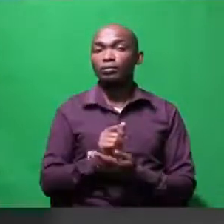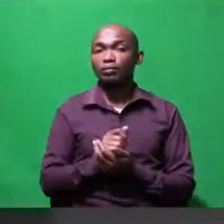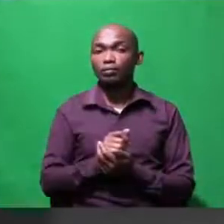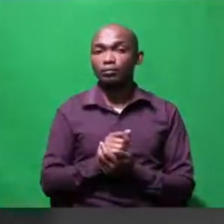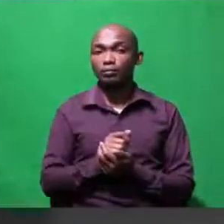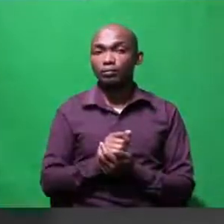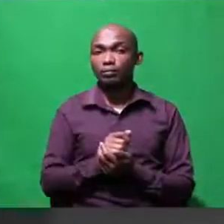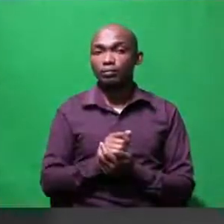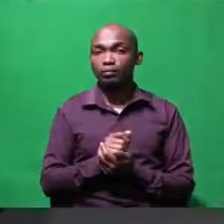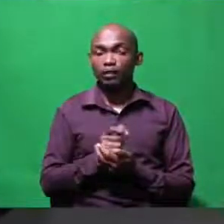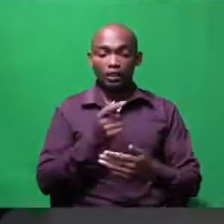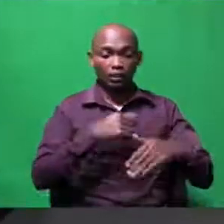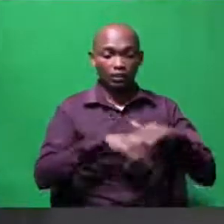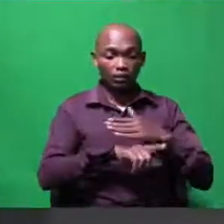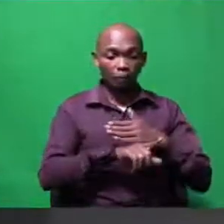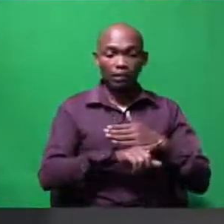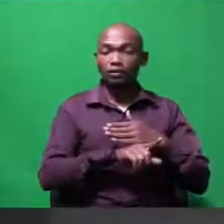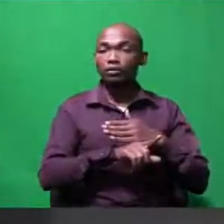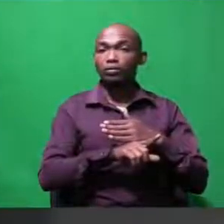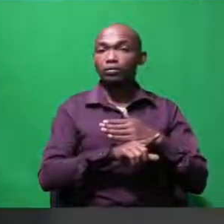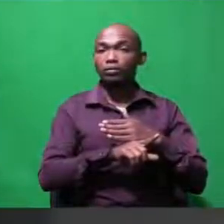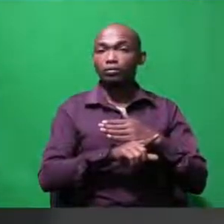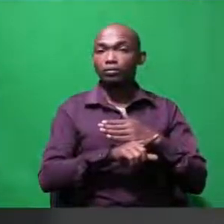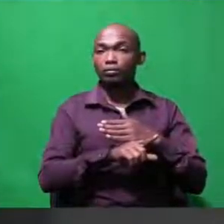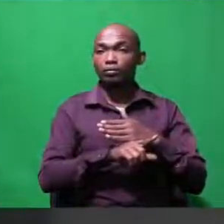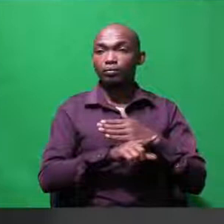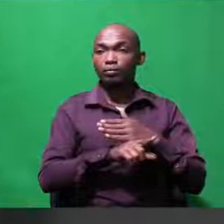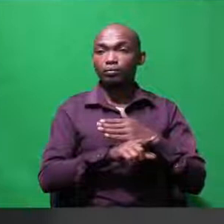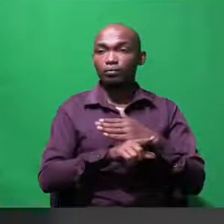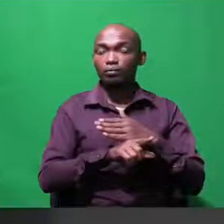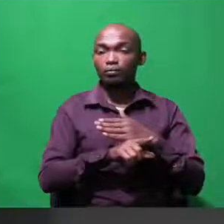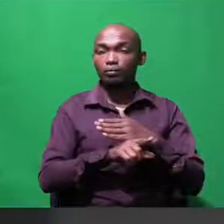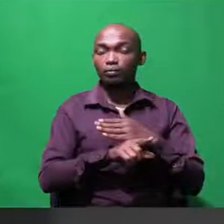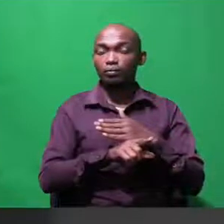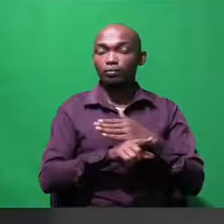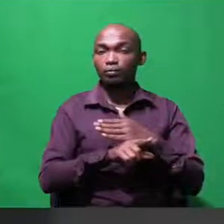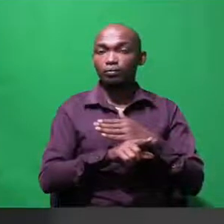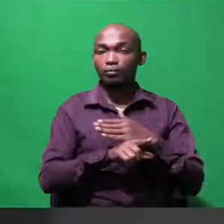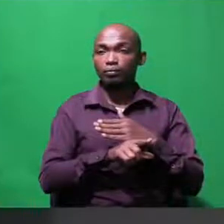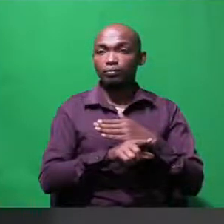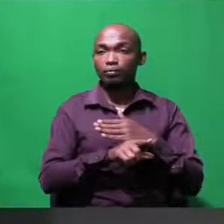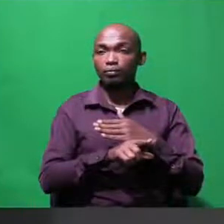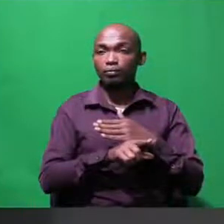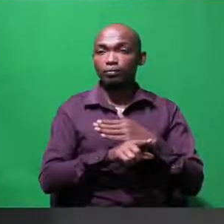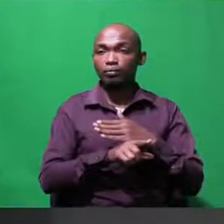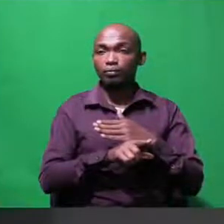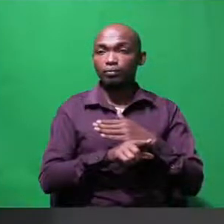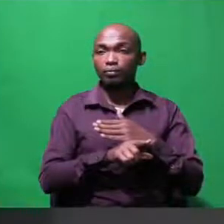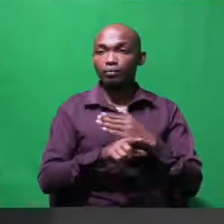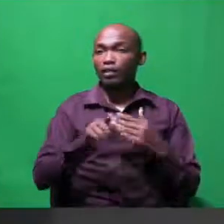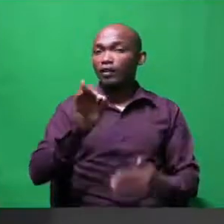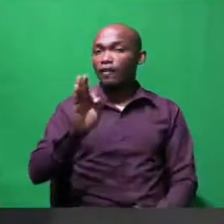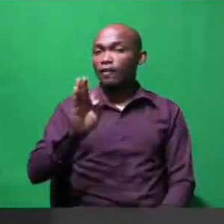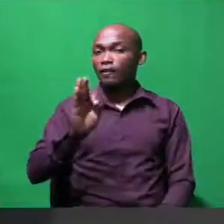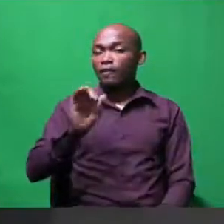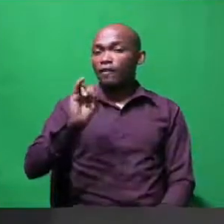rock into the field. It means here, when you're going into the